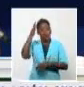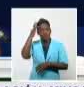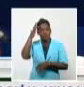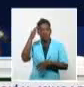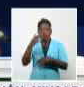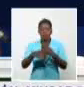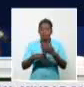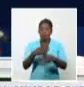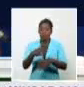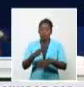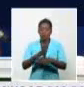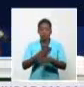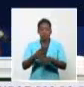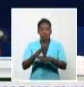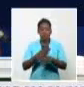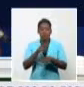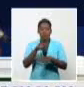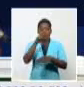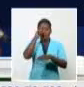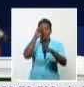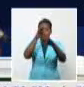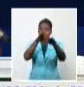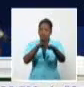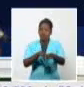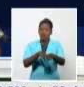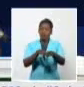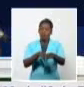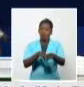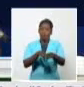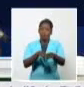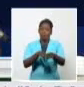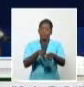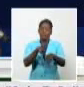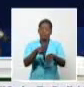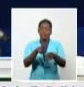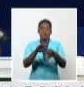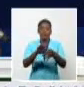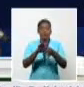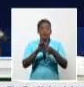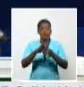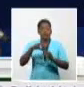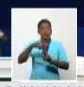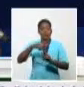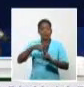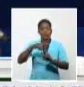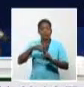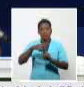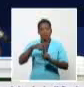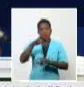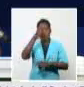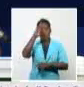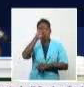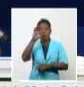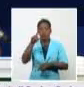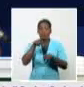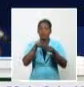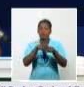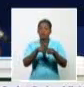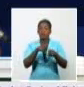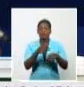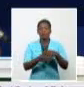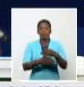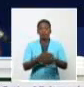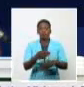specifically from East Havana, who had a history of high blood pressure, ischemic heart